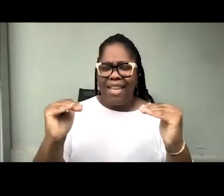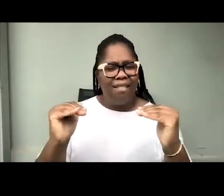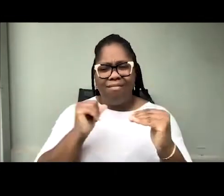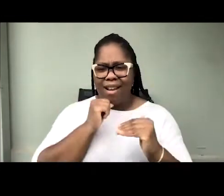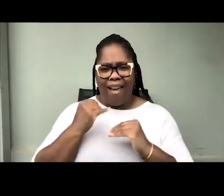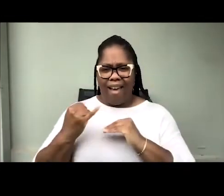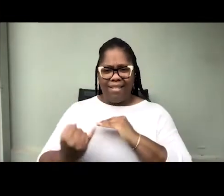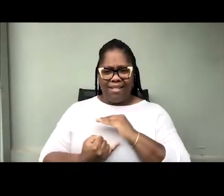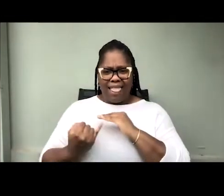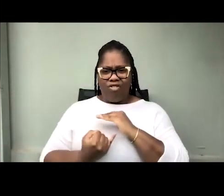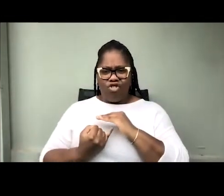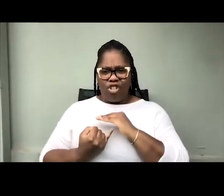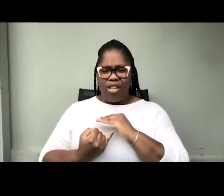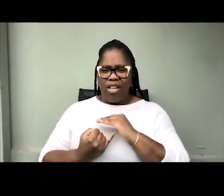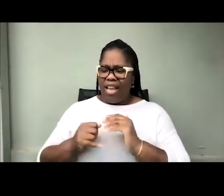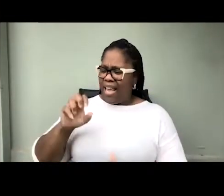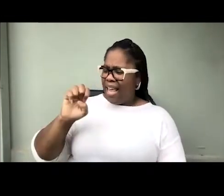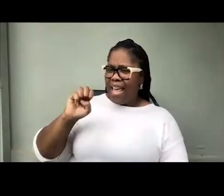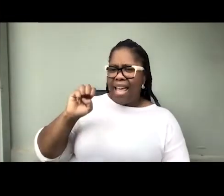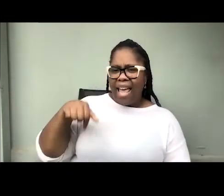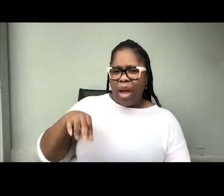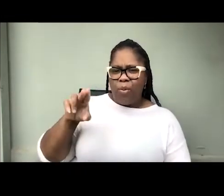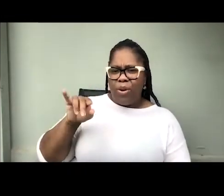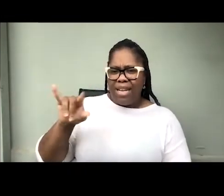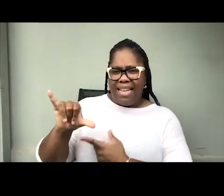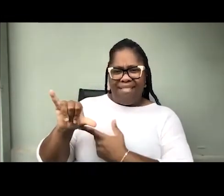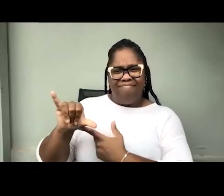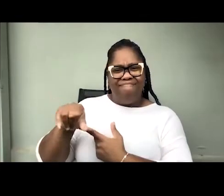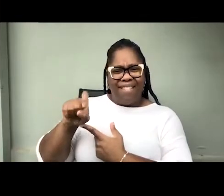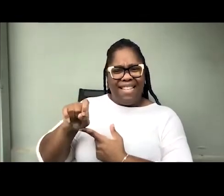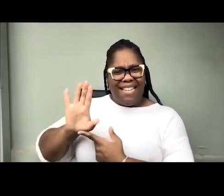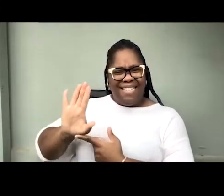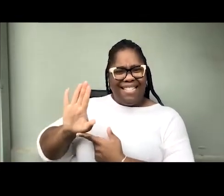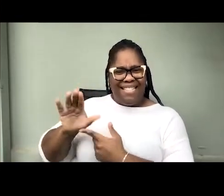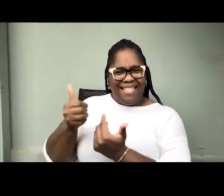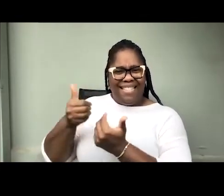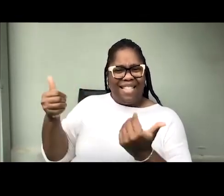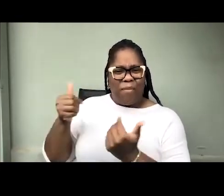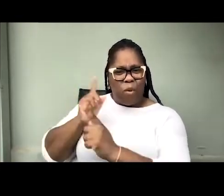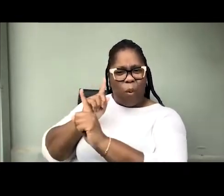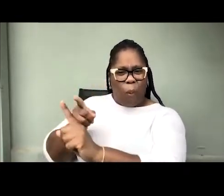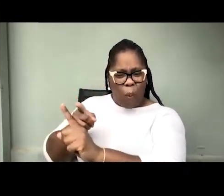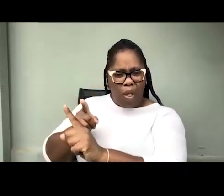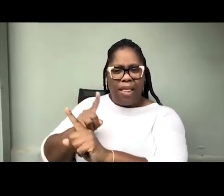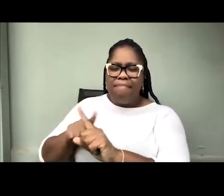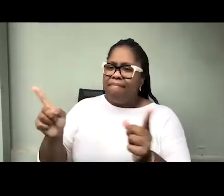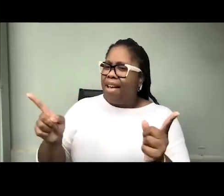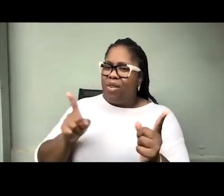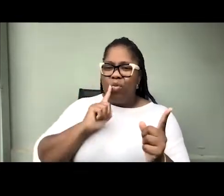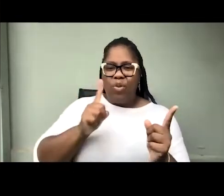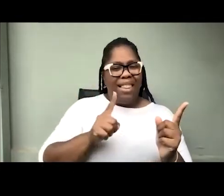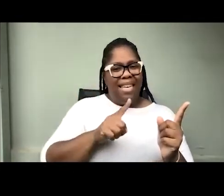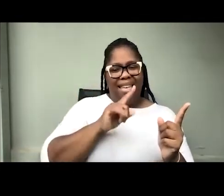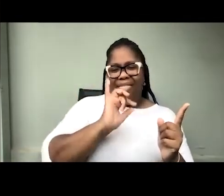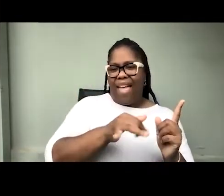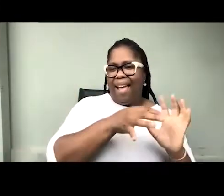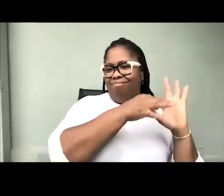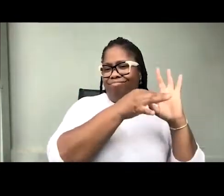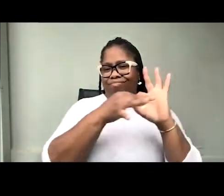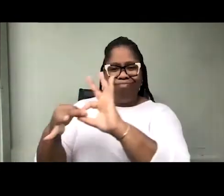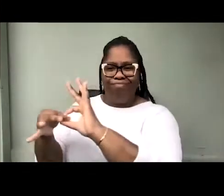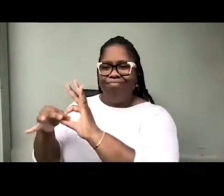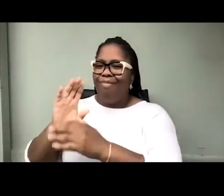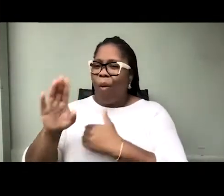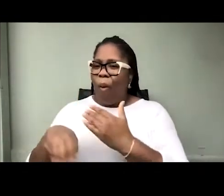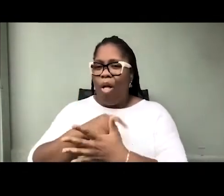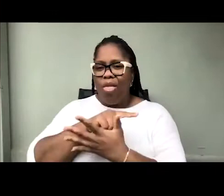that equity deserved its own goal, but it also is threaded throughout the plan itself, but still